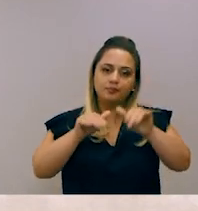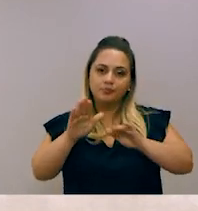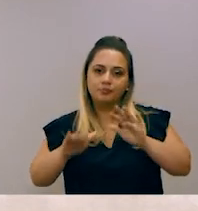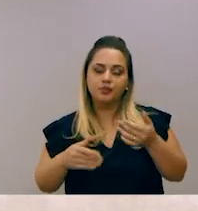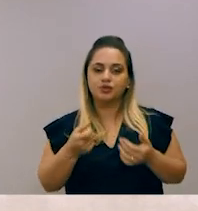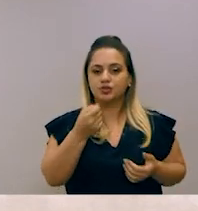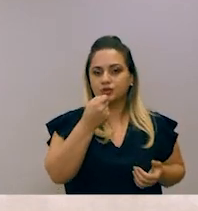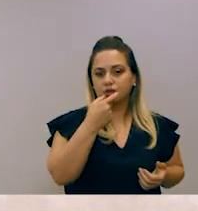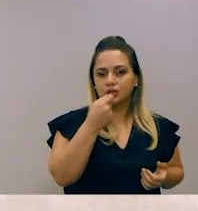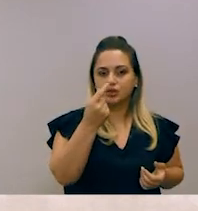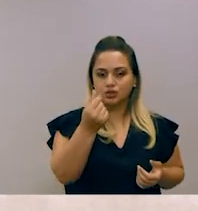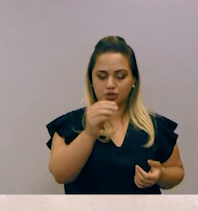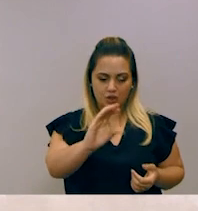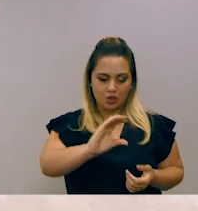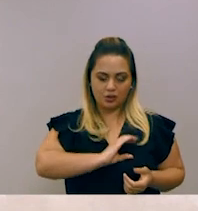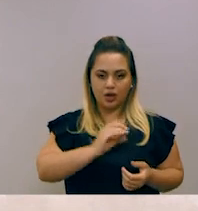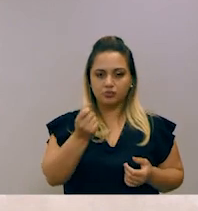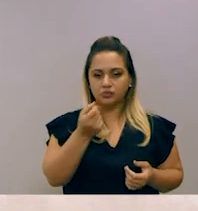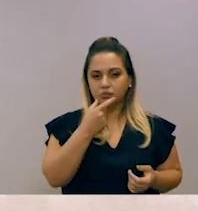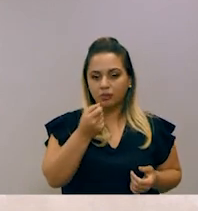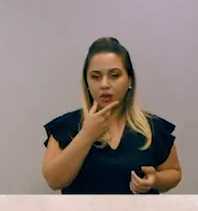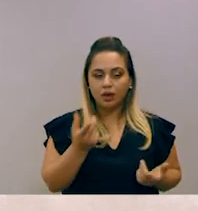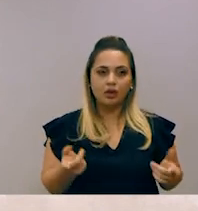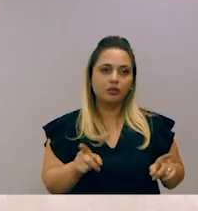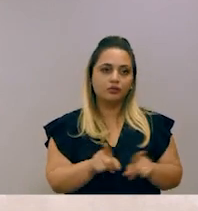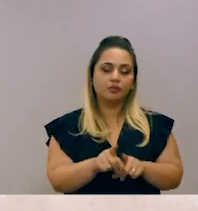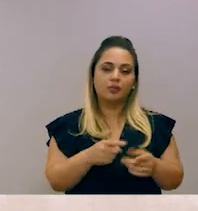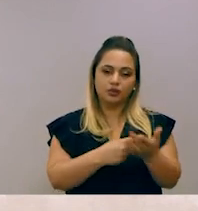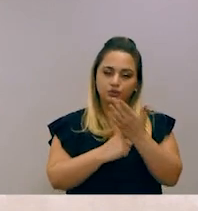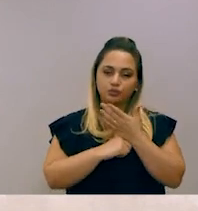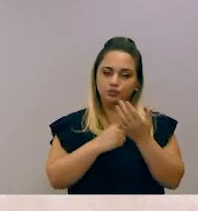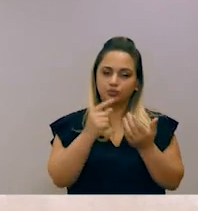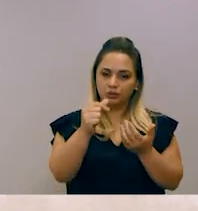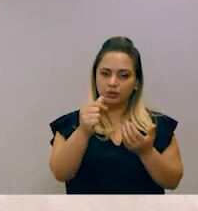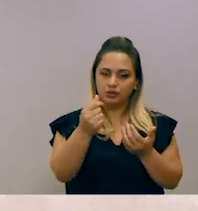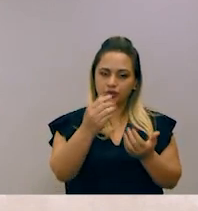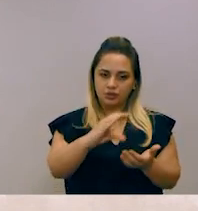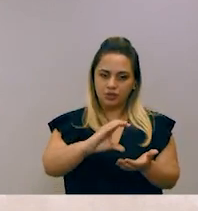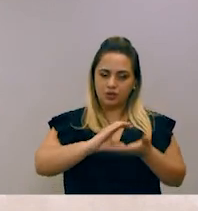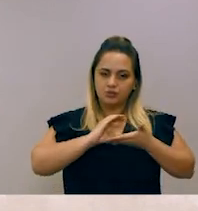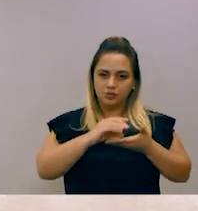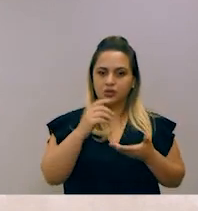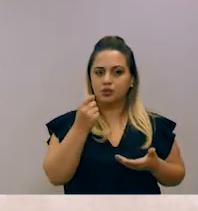for illness aid, for example.